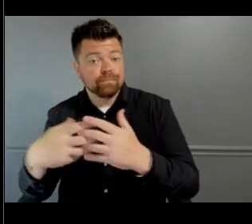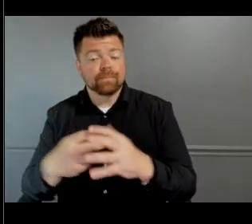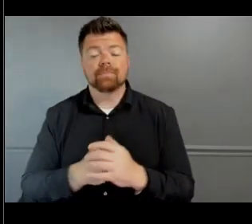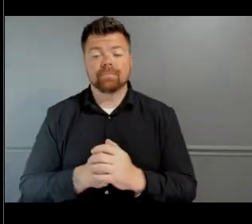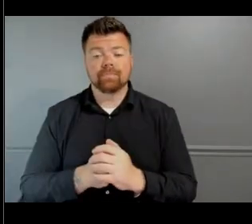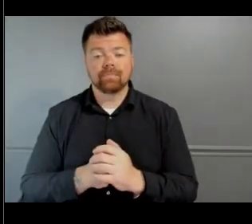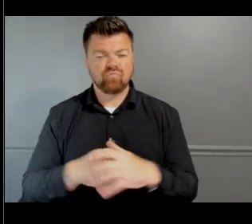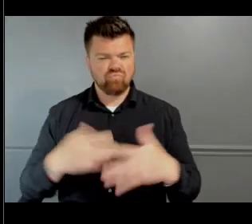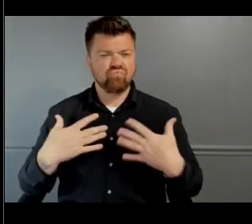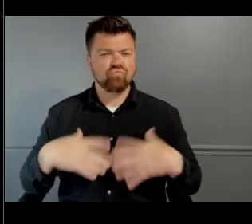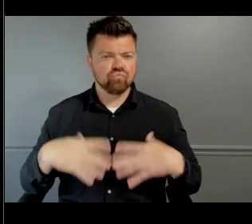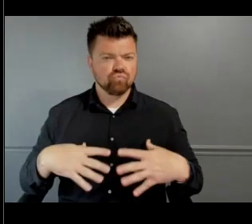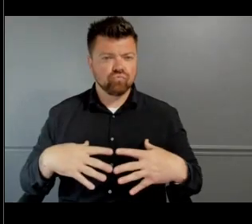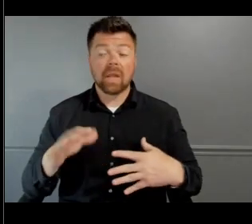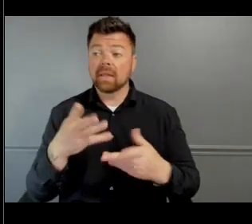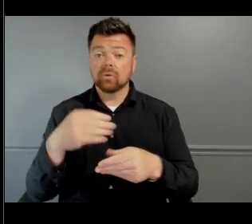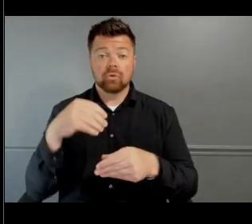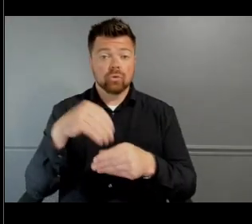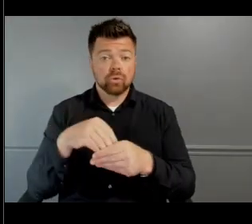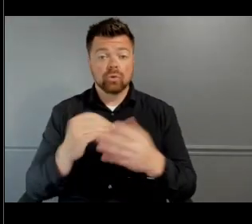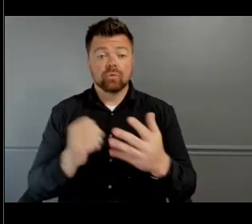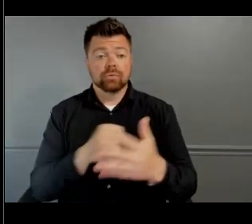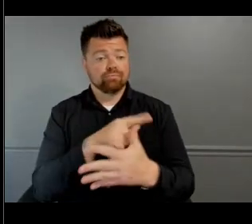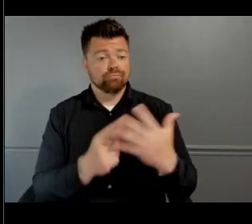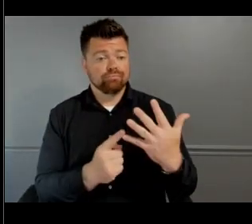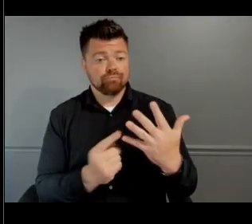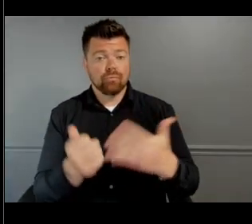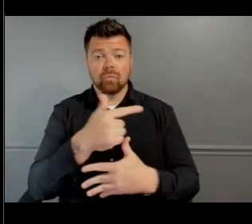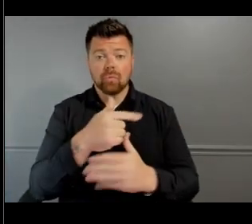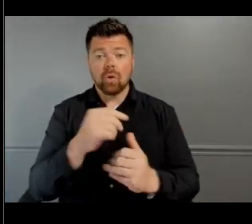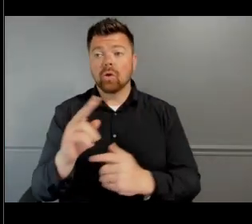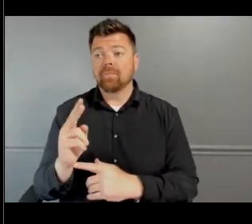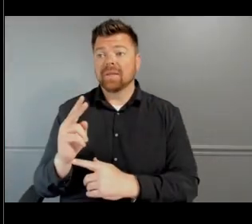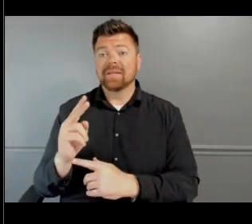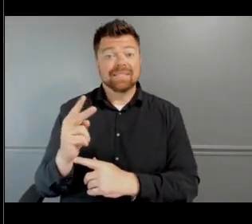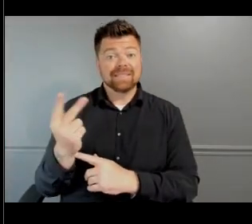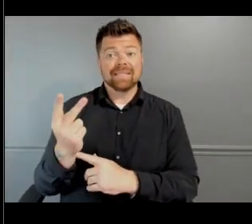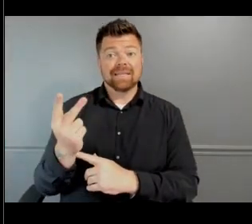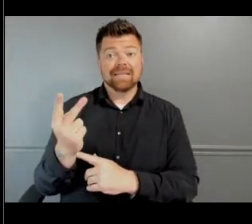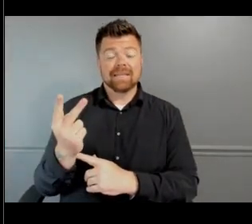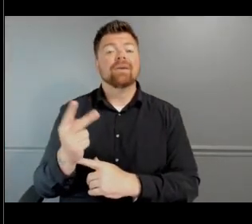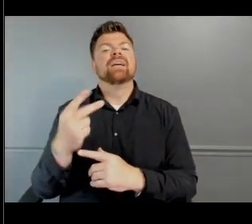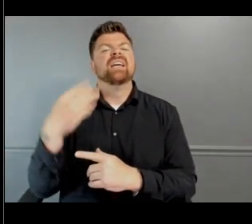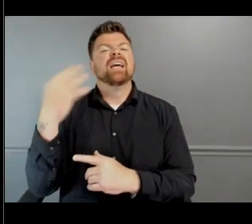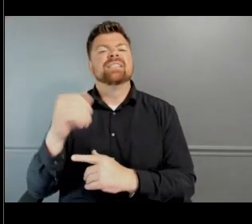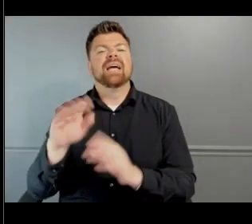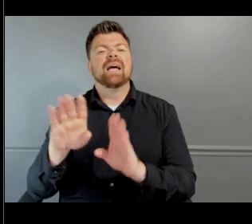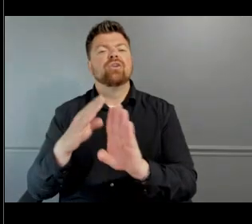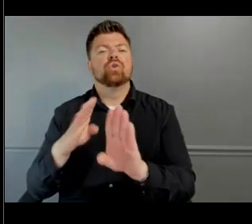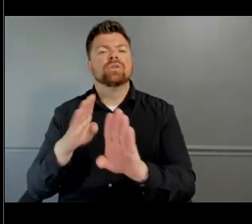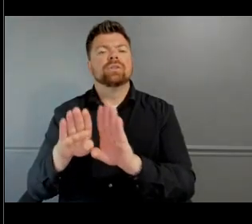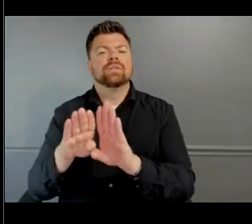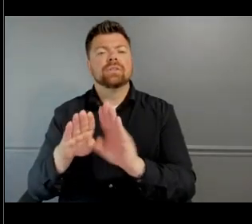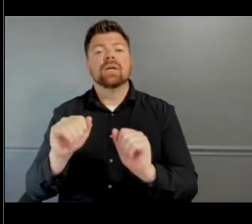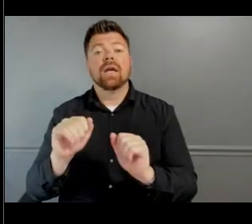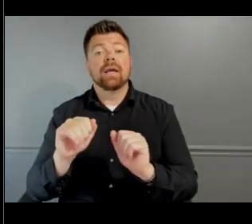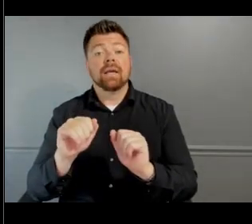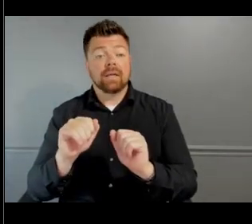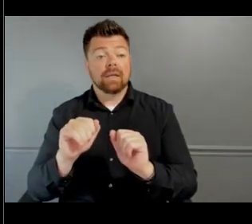This includes all secondary exterior doors at dwelling units that open